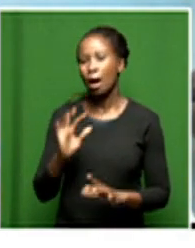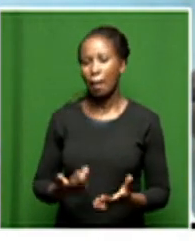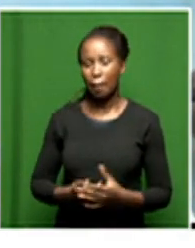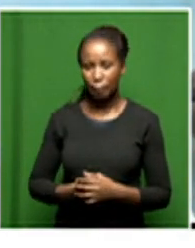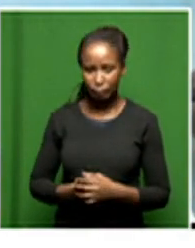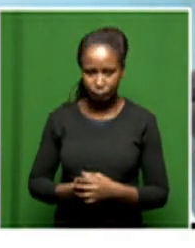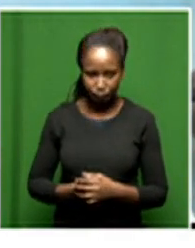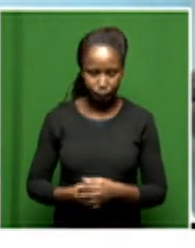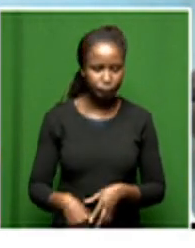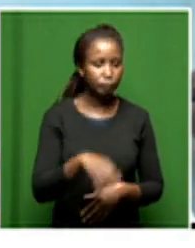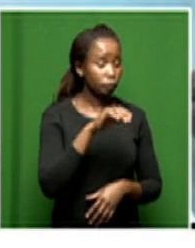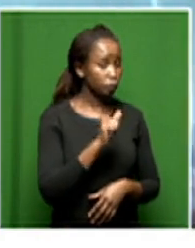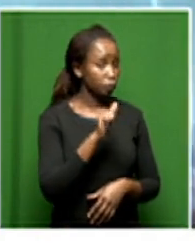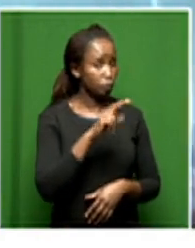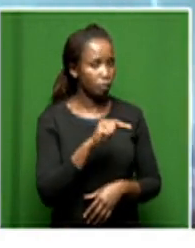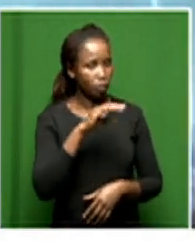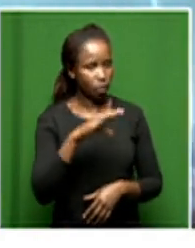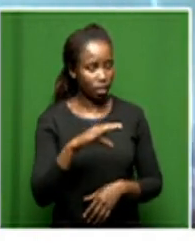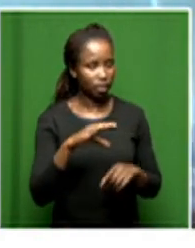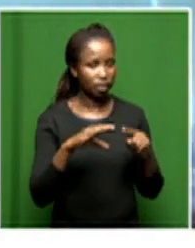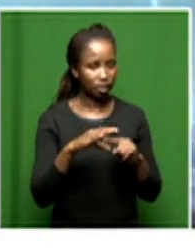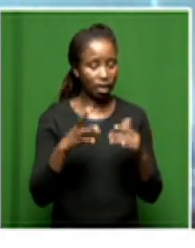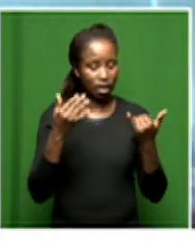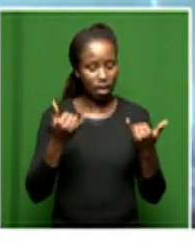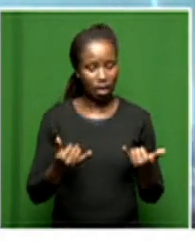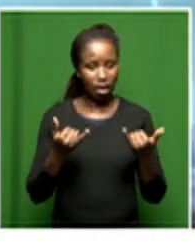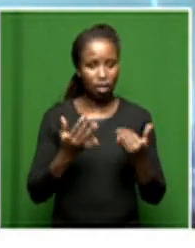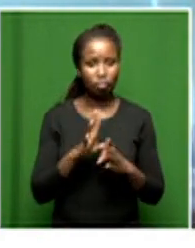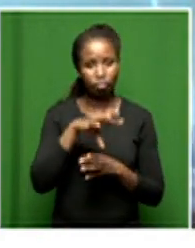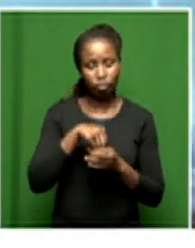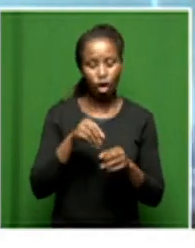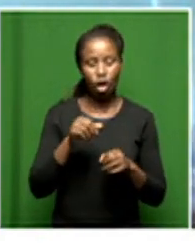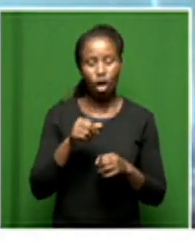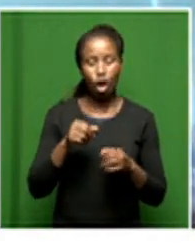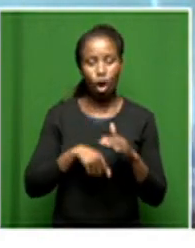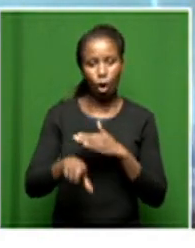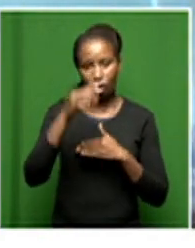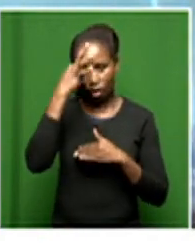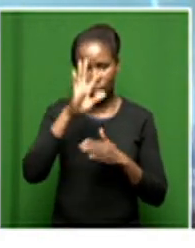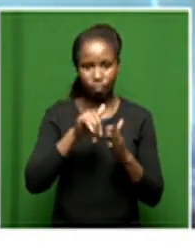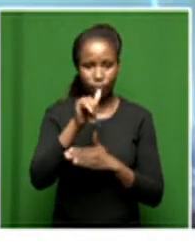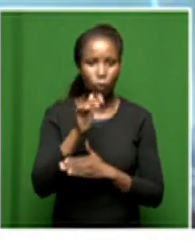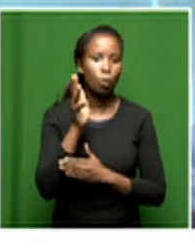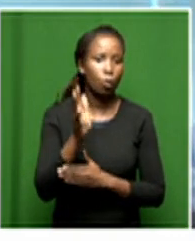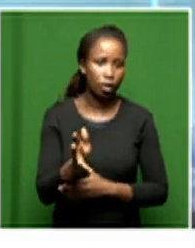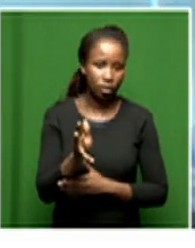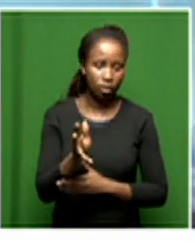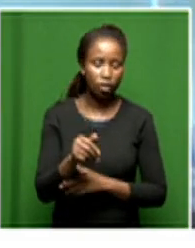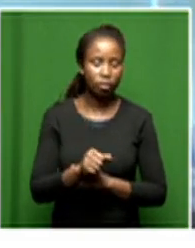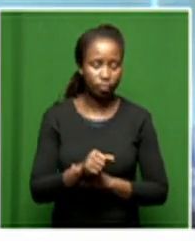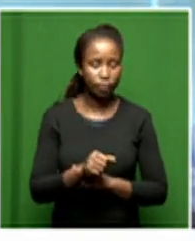The ANC are going into our local government elections with quite a lot of